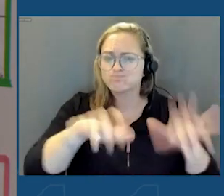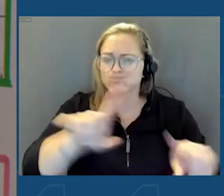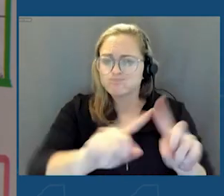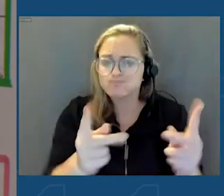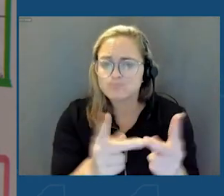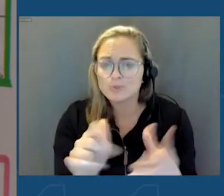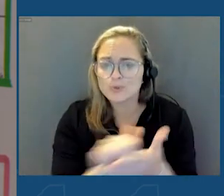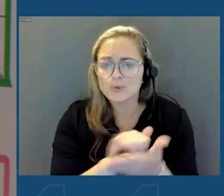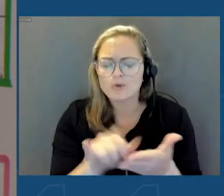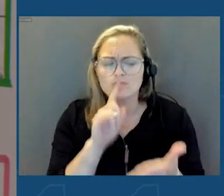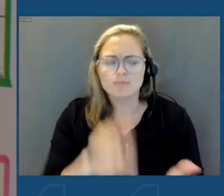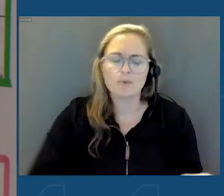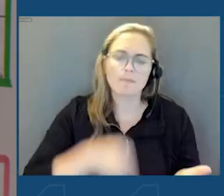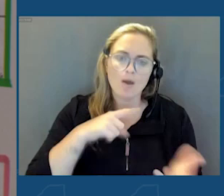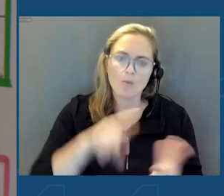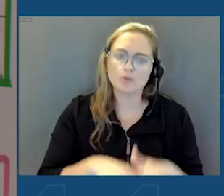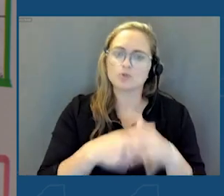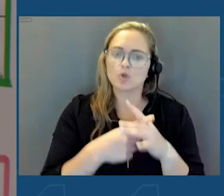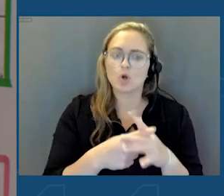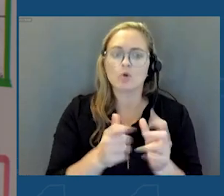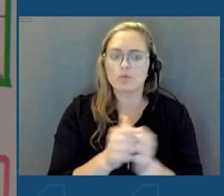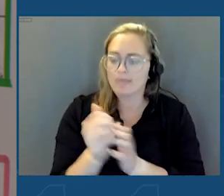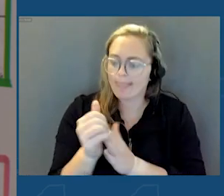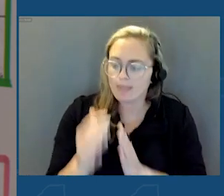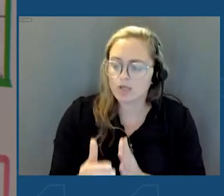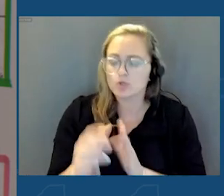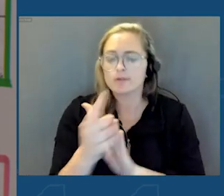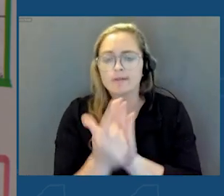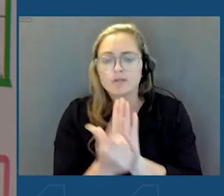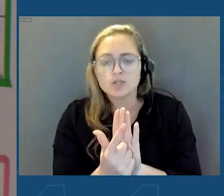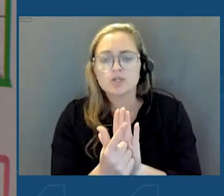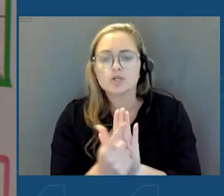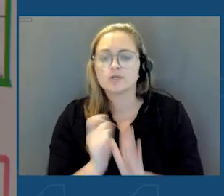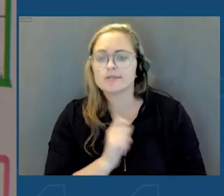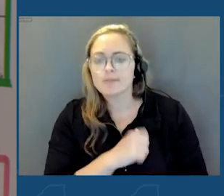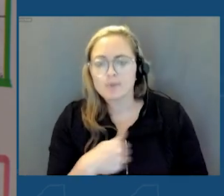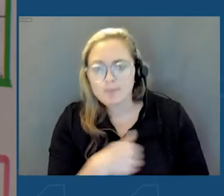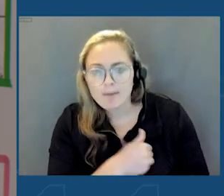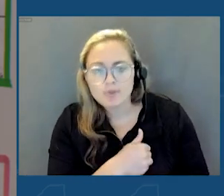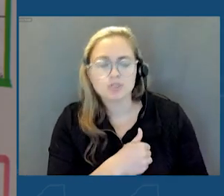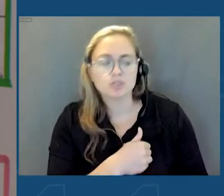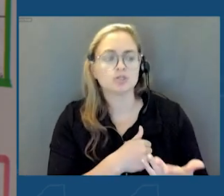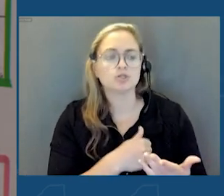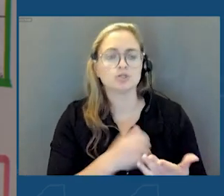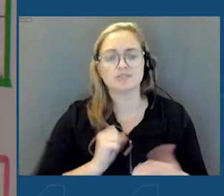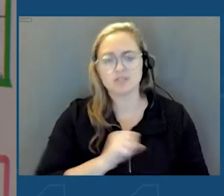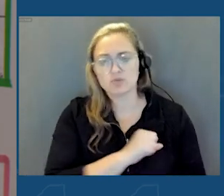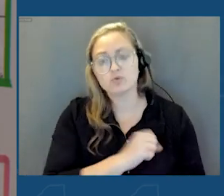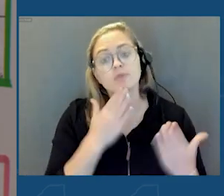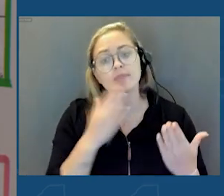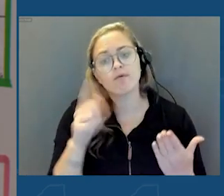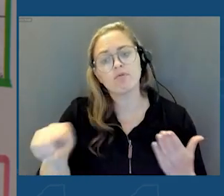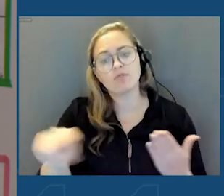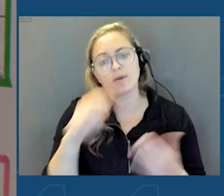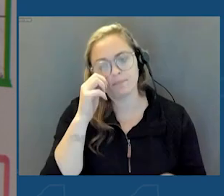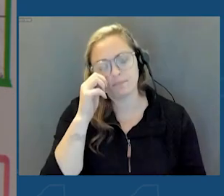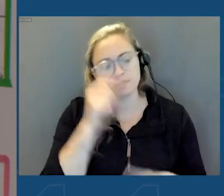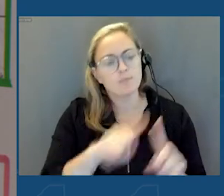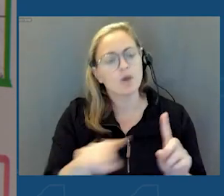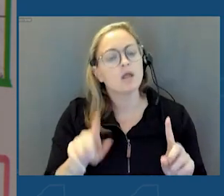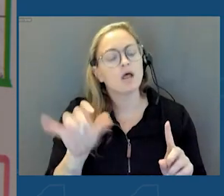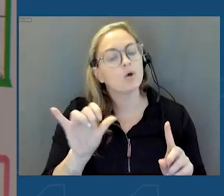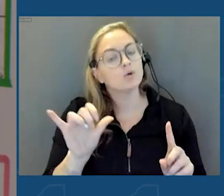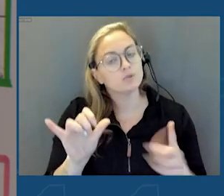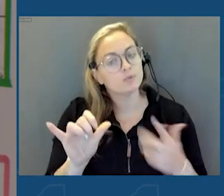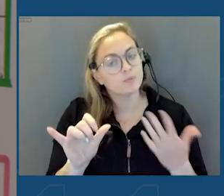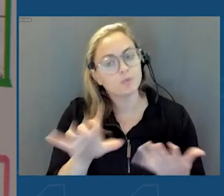to enact this with the leaders in the legislature, the assembly members, and the senators. So I want to thank them. But I also want to talk